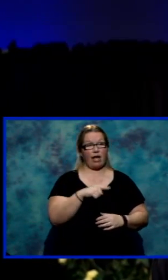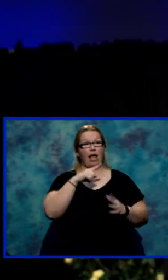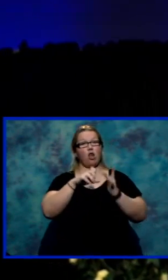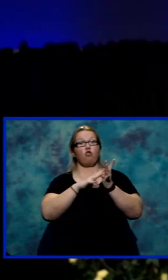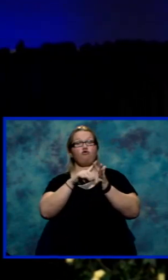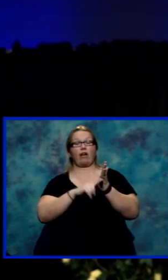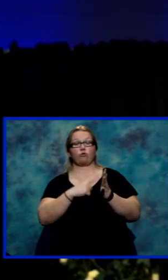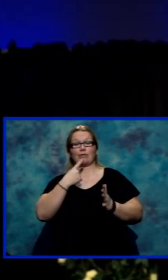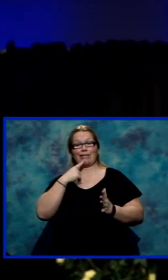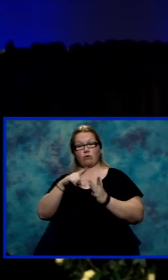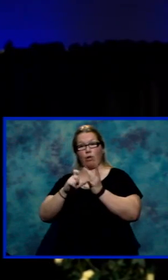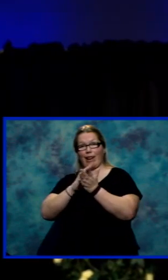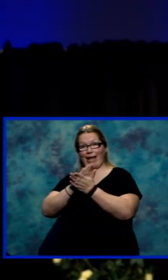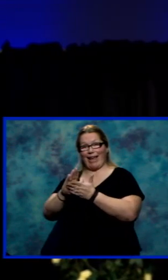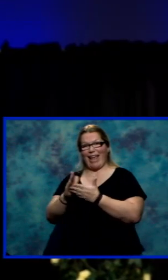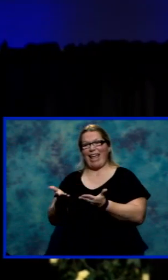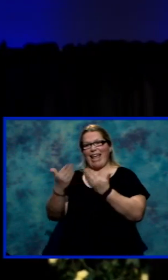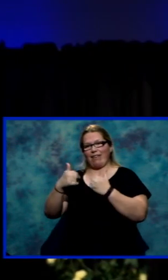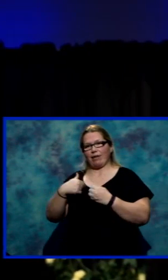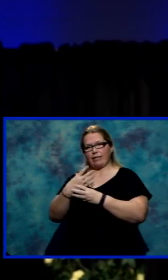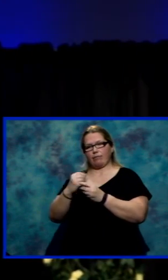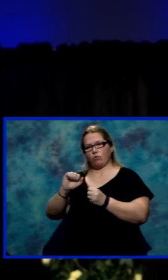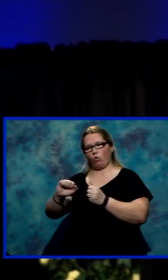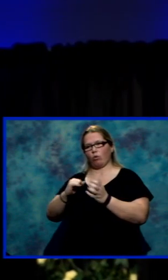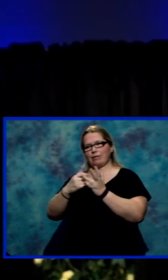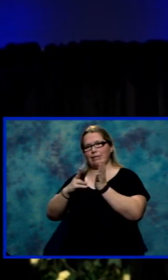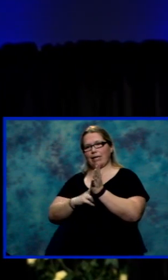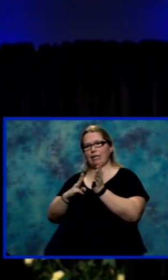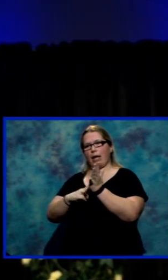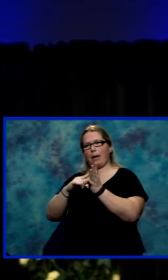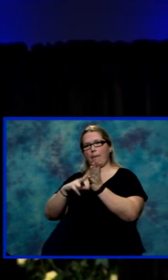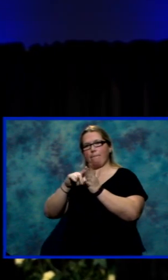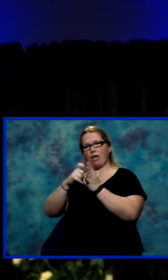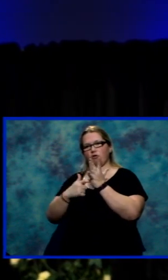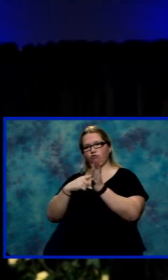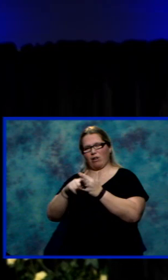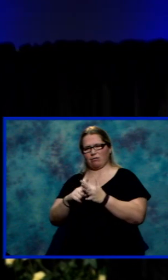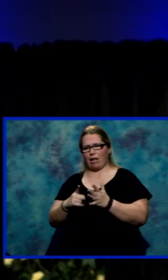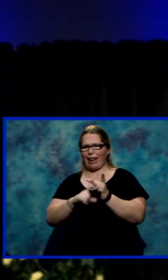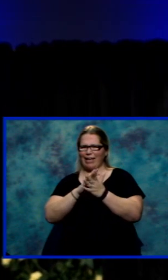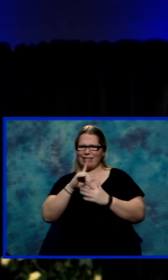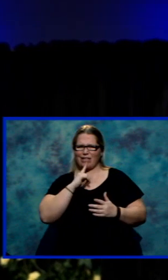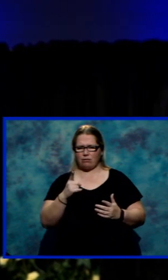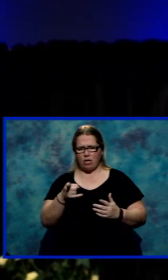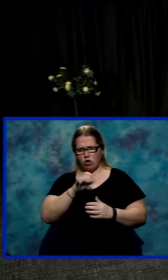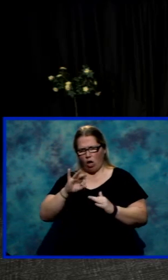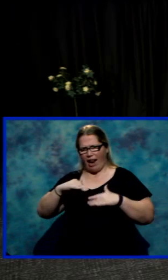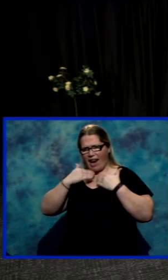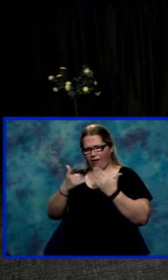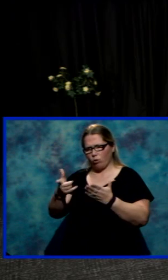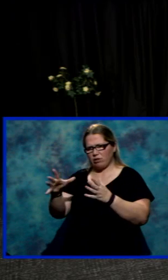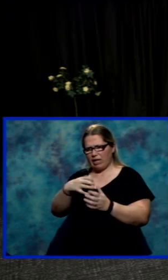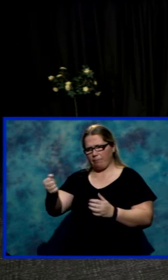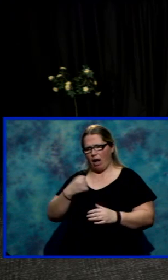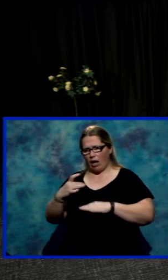Leah, please give me some of your son's mandrakes. In verse 15, Leah says, what? Isn't it enough that you took away my husband?